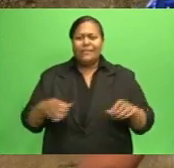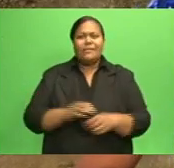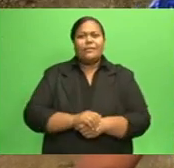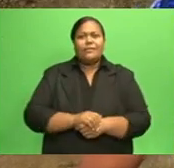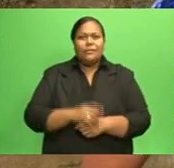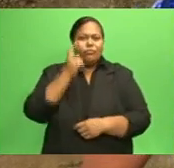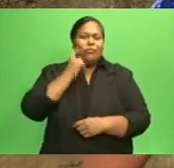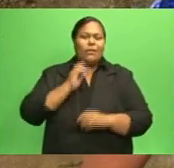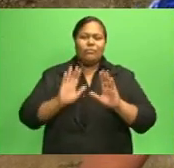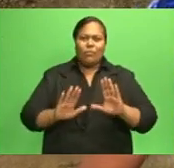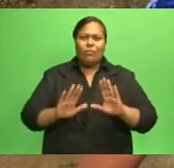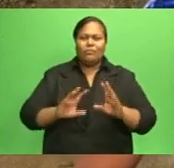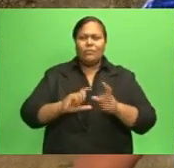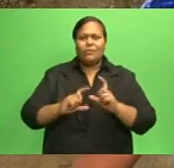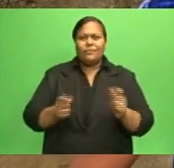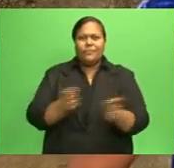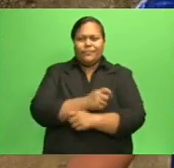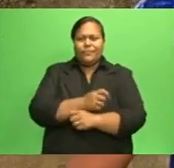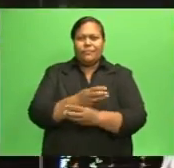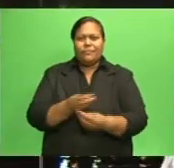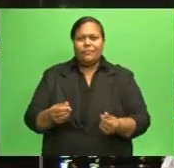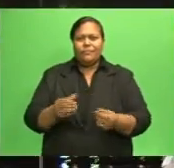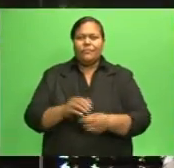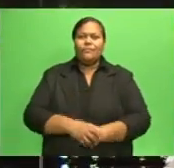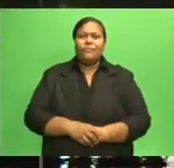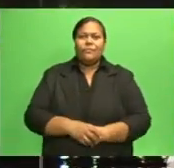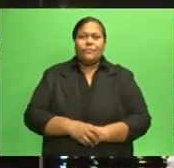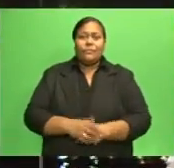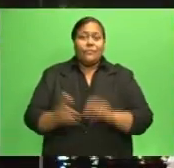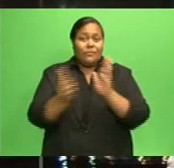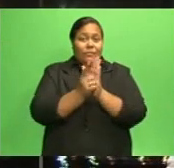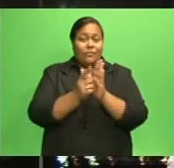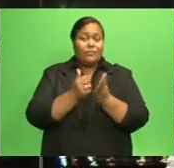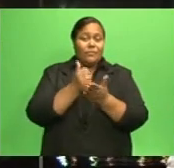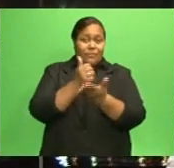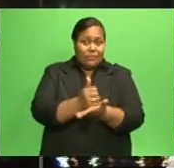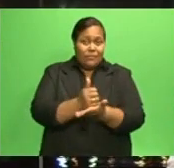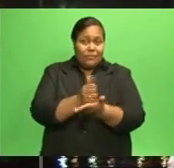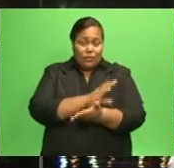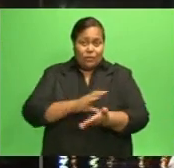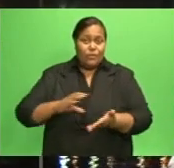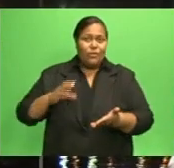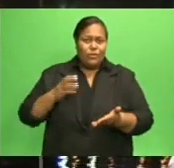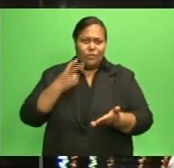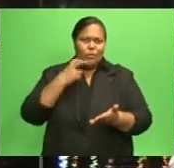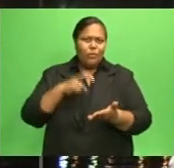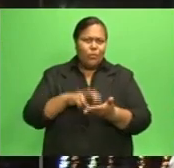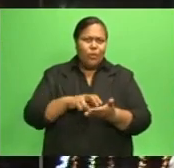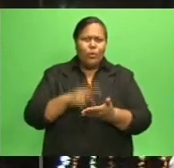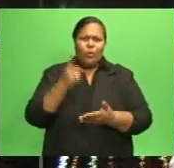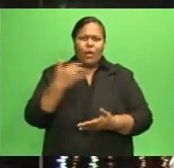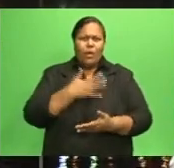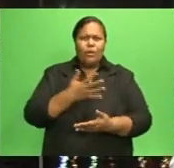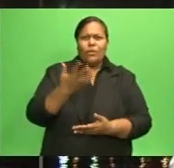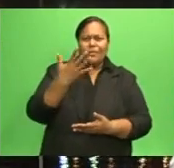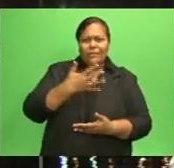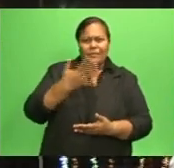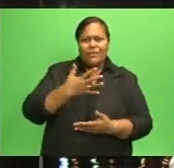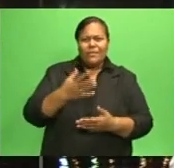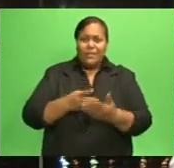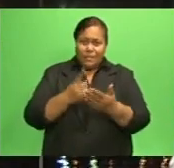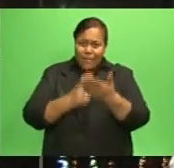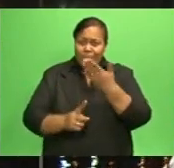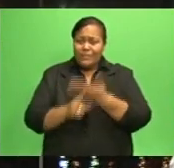Kelly Vadala, FBC News. The Legal Aid Commission recorded 152 cases of domestic violence in March